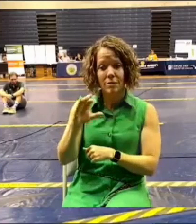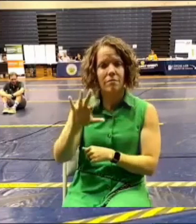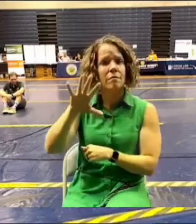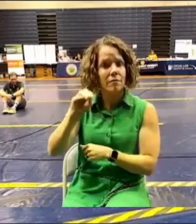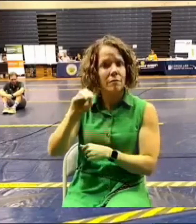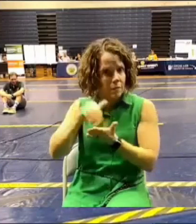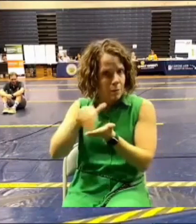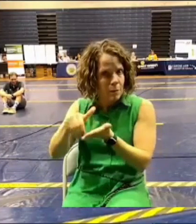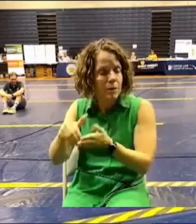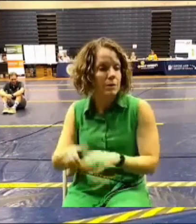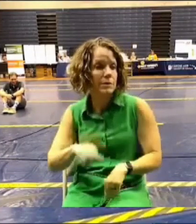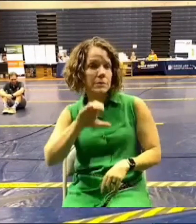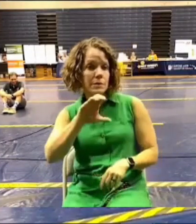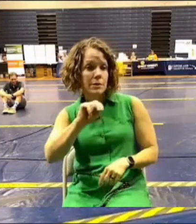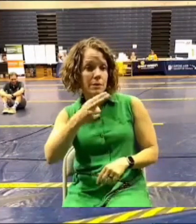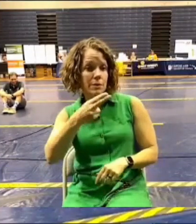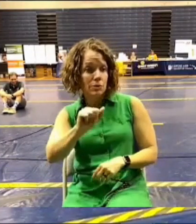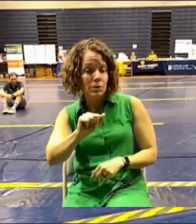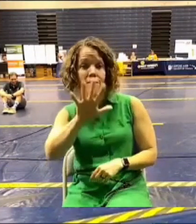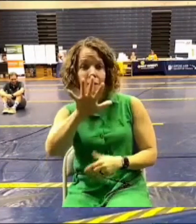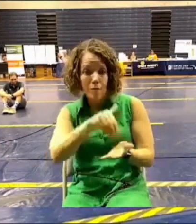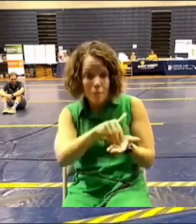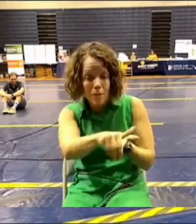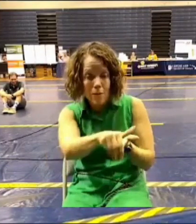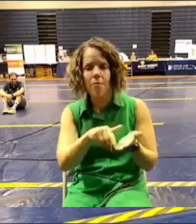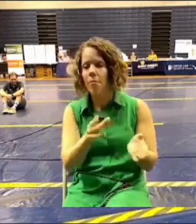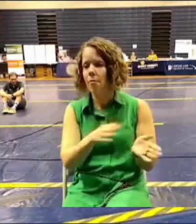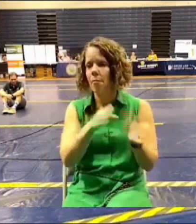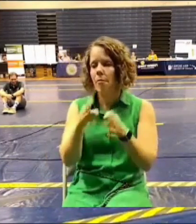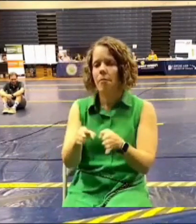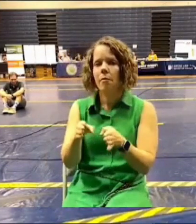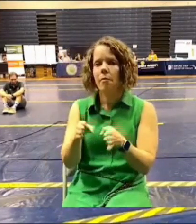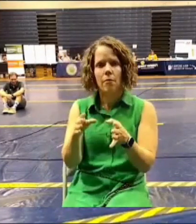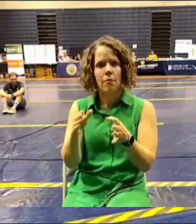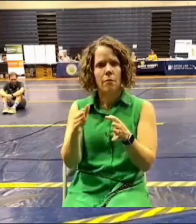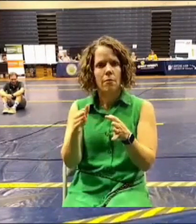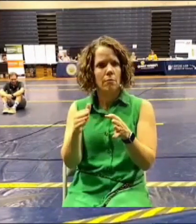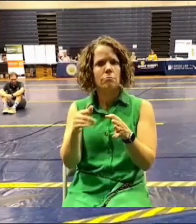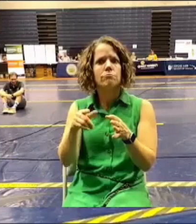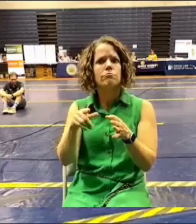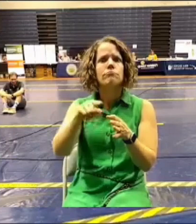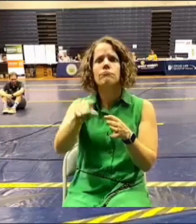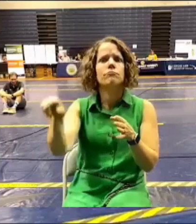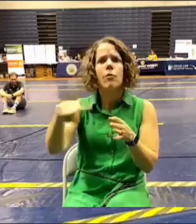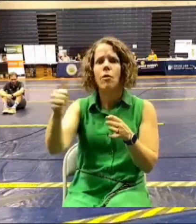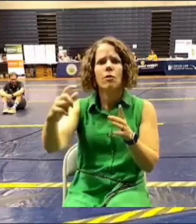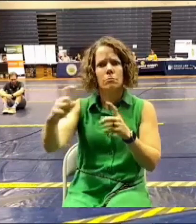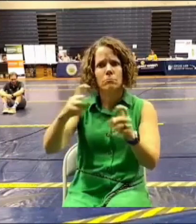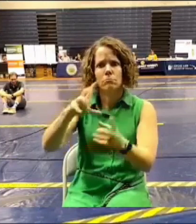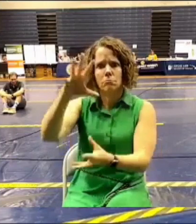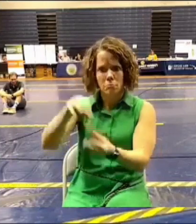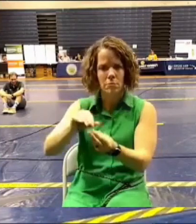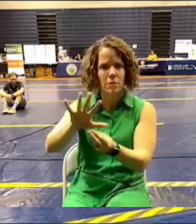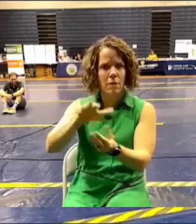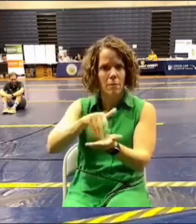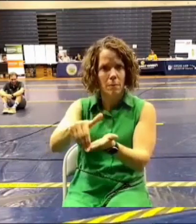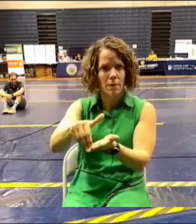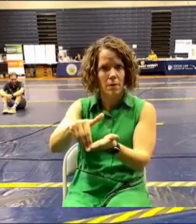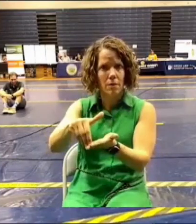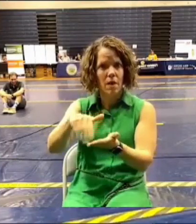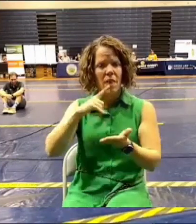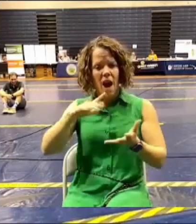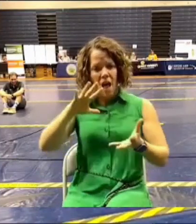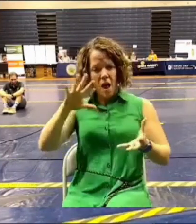million. CNHA, 5 million. And other philanthropies, 5 million. I'm going to go